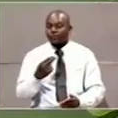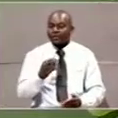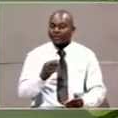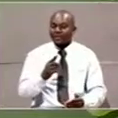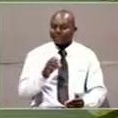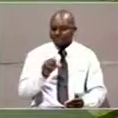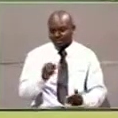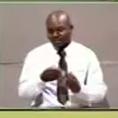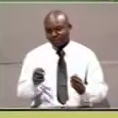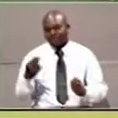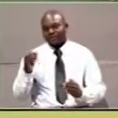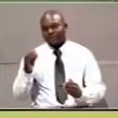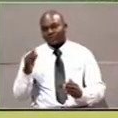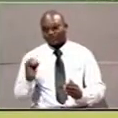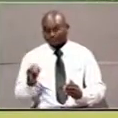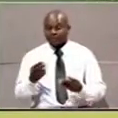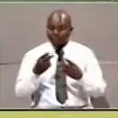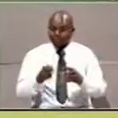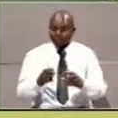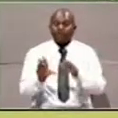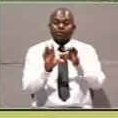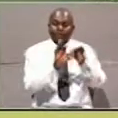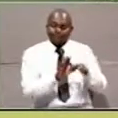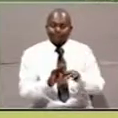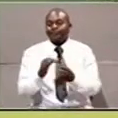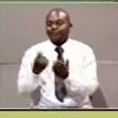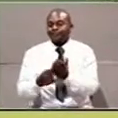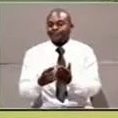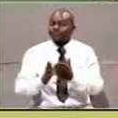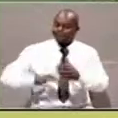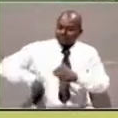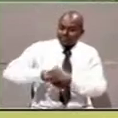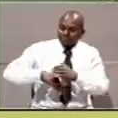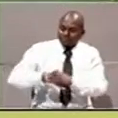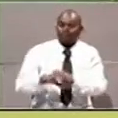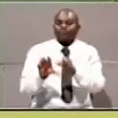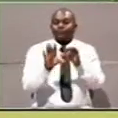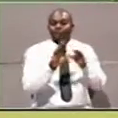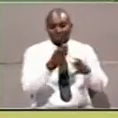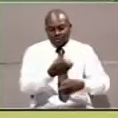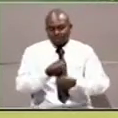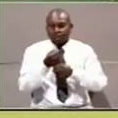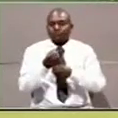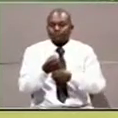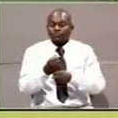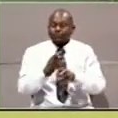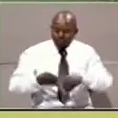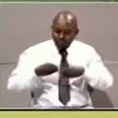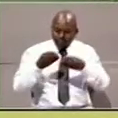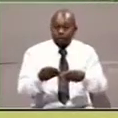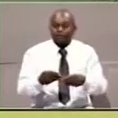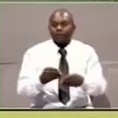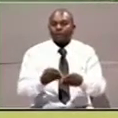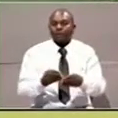2019-2020 season about to start, Federation of Uganda Football Association has provided an